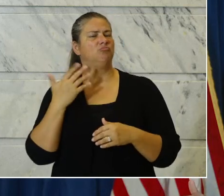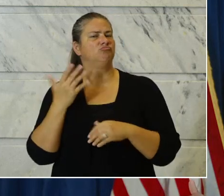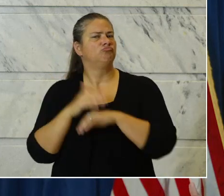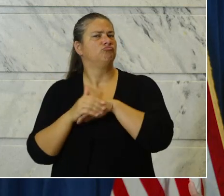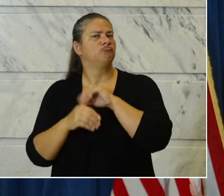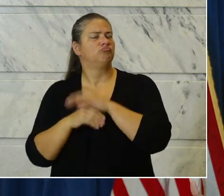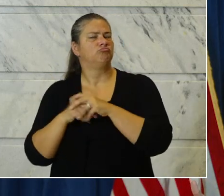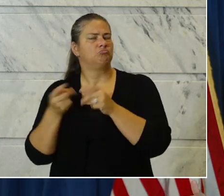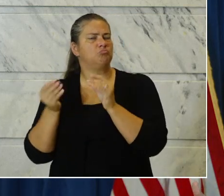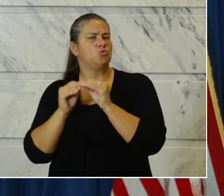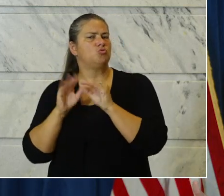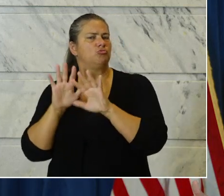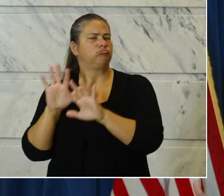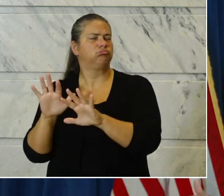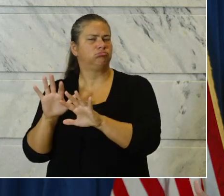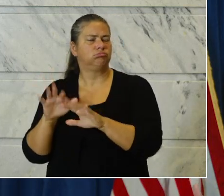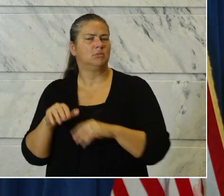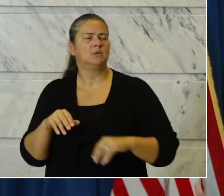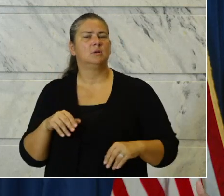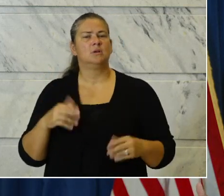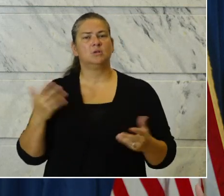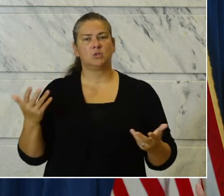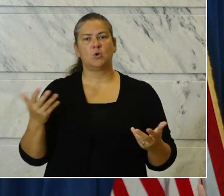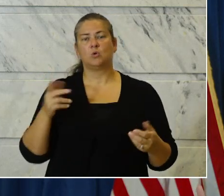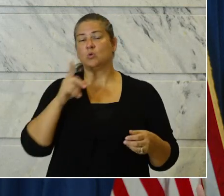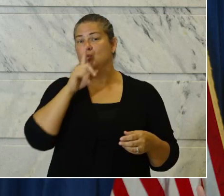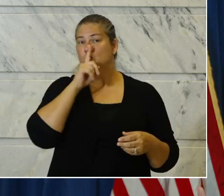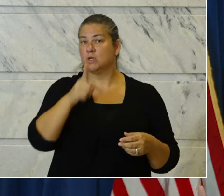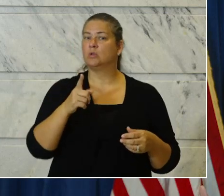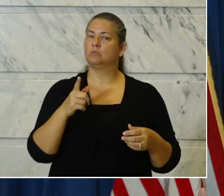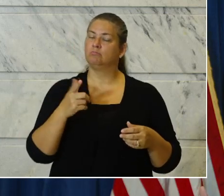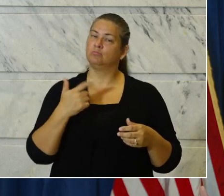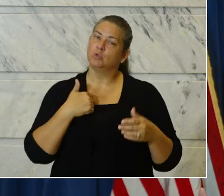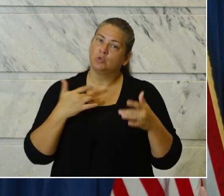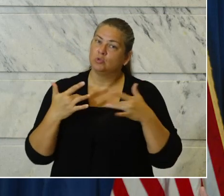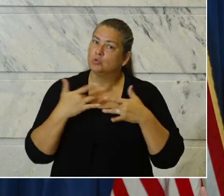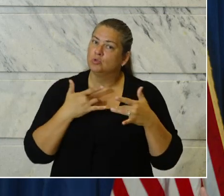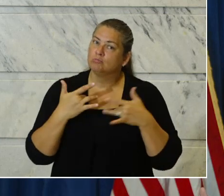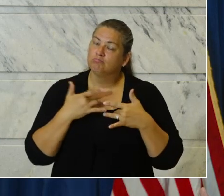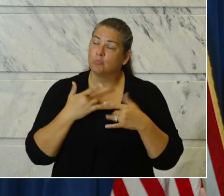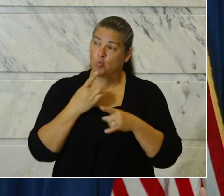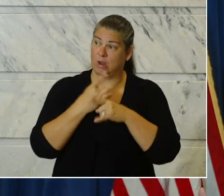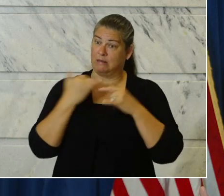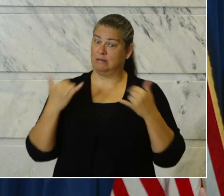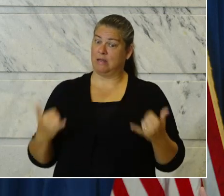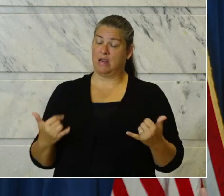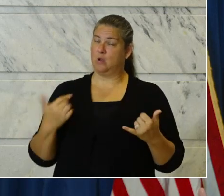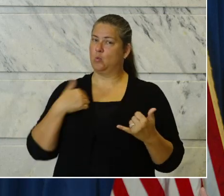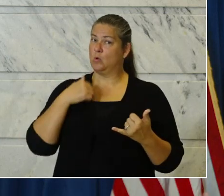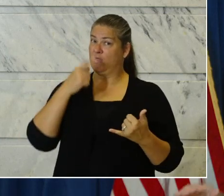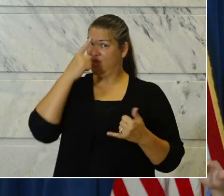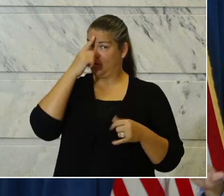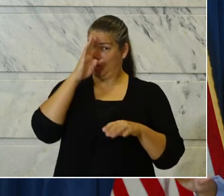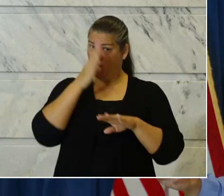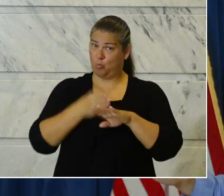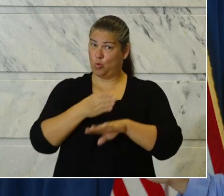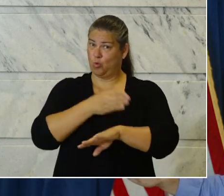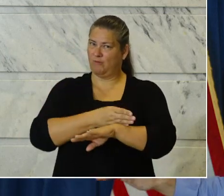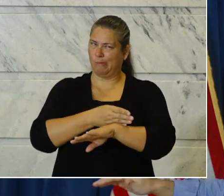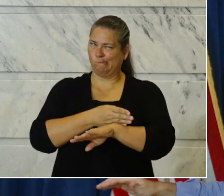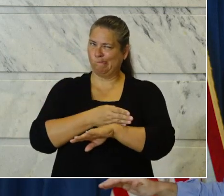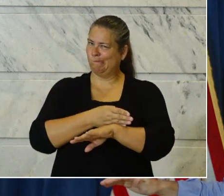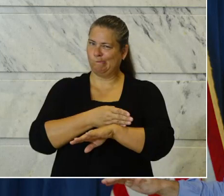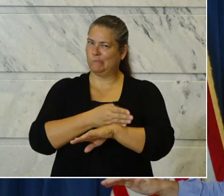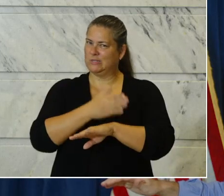their platforms. But it's a real concern, and right now we don't see it getting any better on